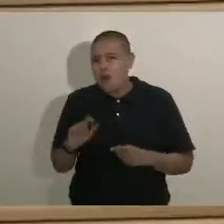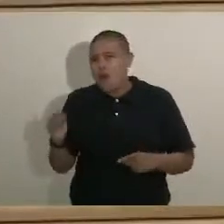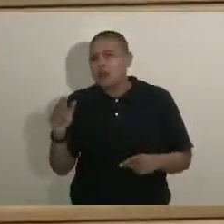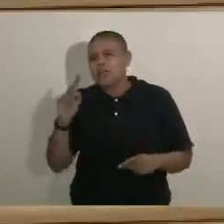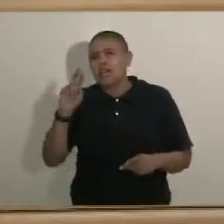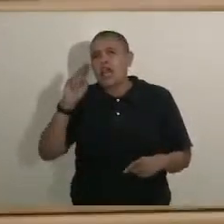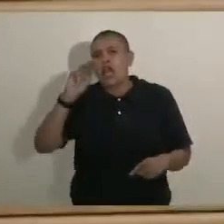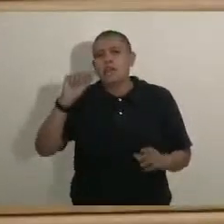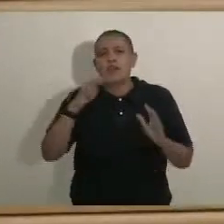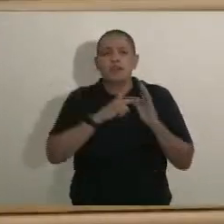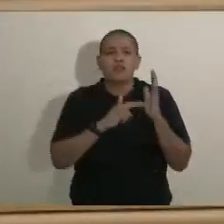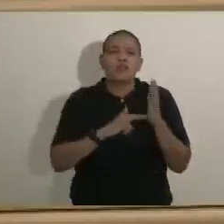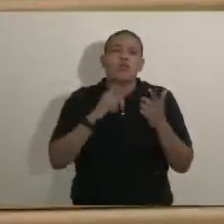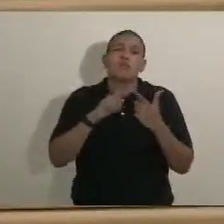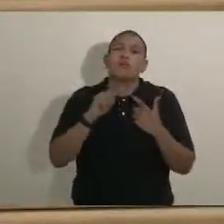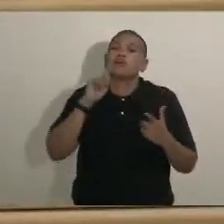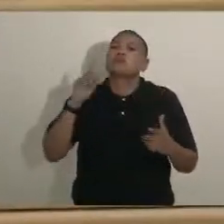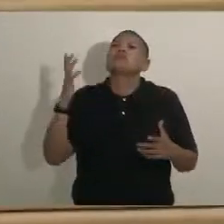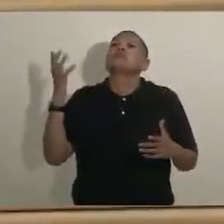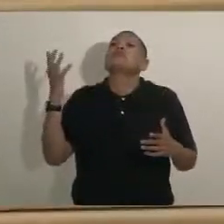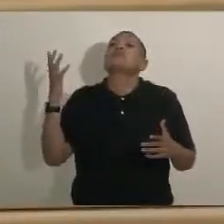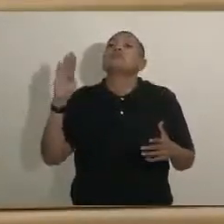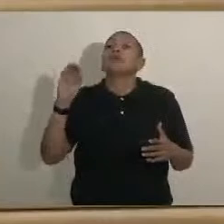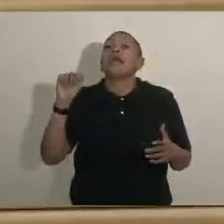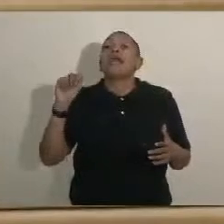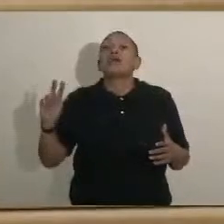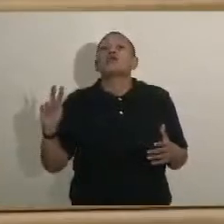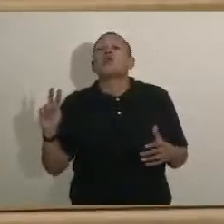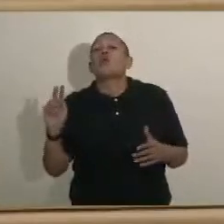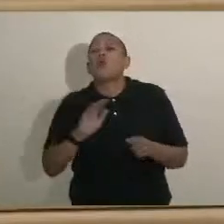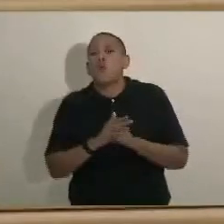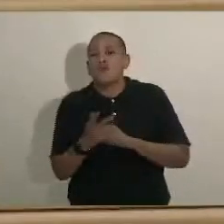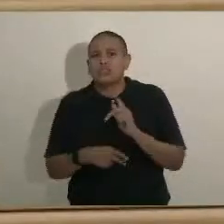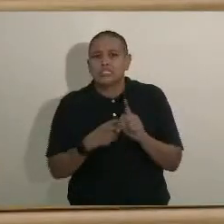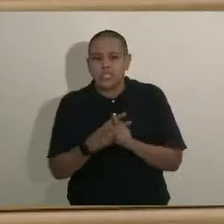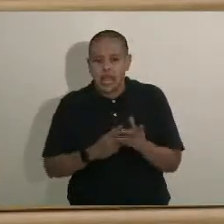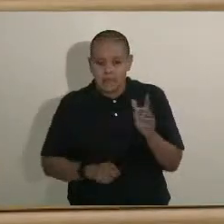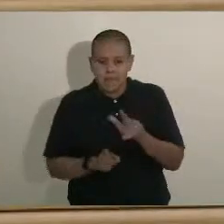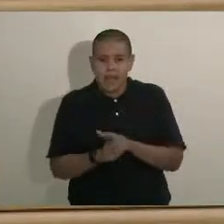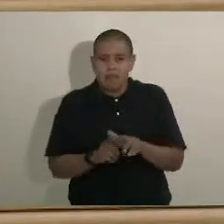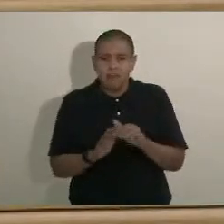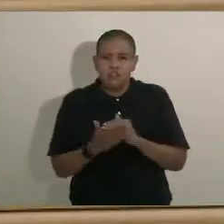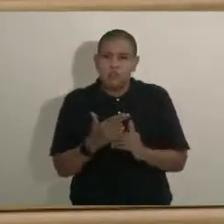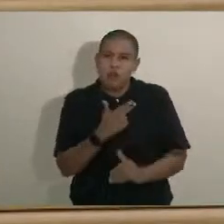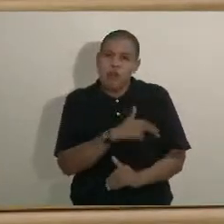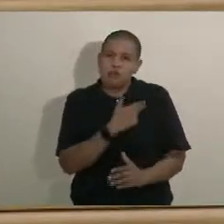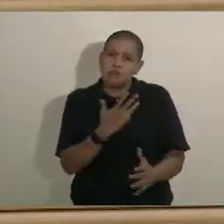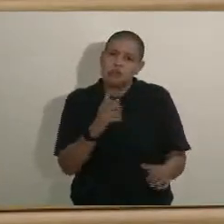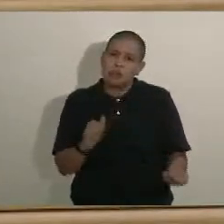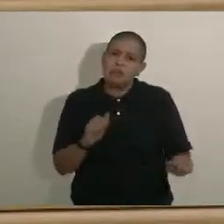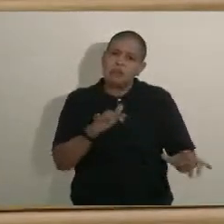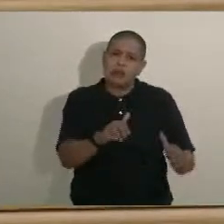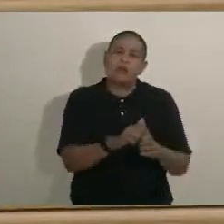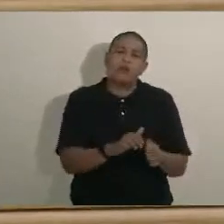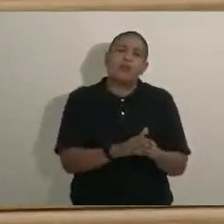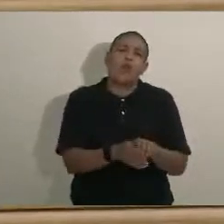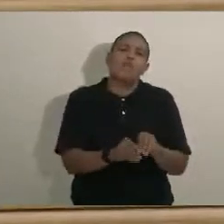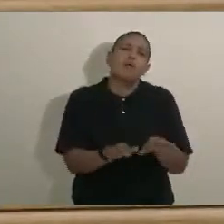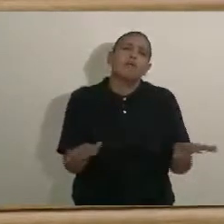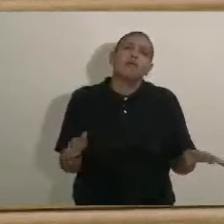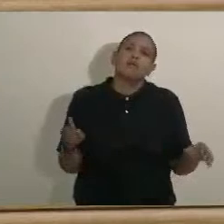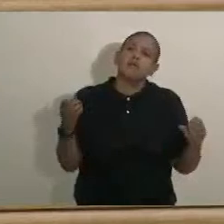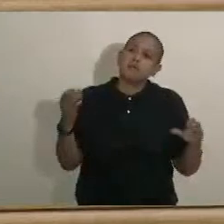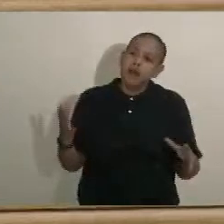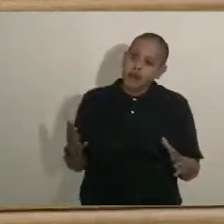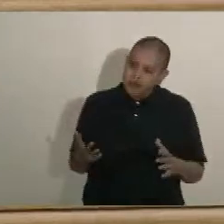measures, as well as the arrival of BA2 variant, that hospitals might be flooded with COVID cases as summer months